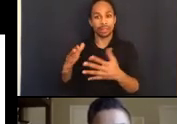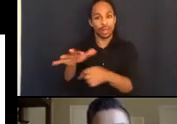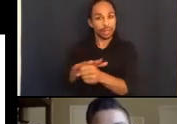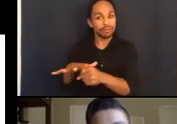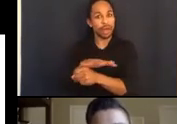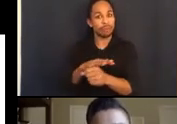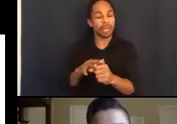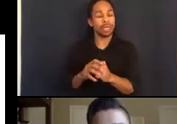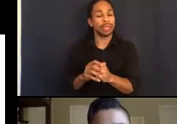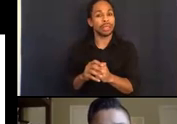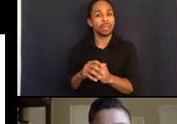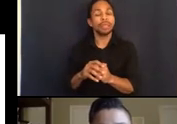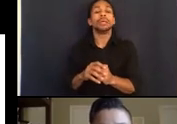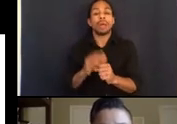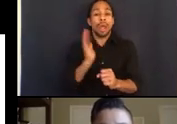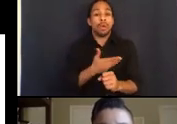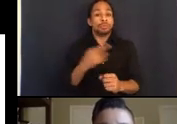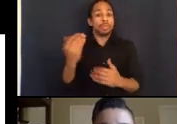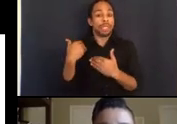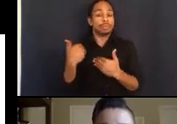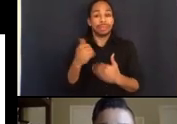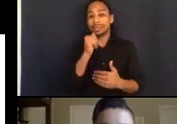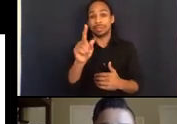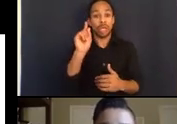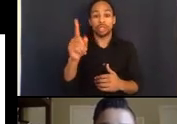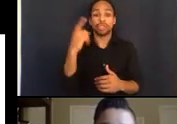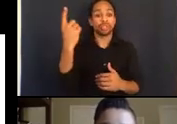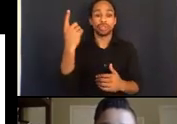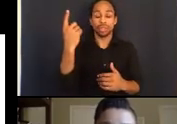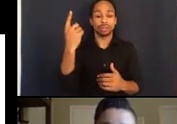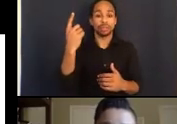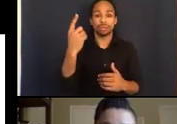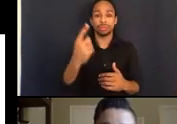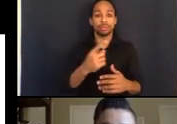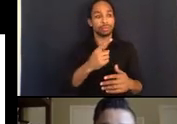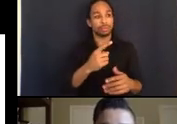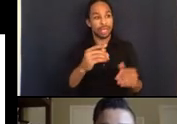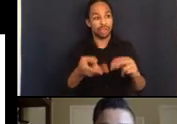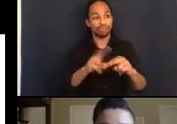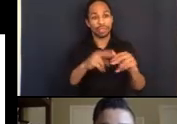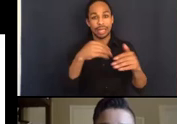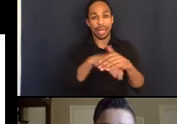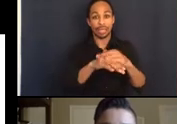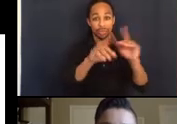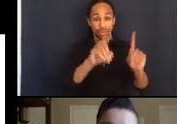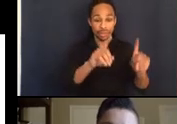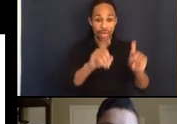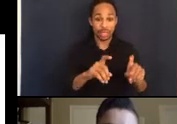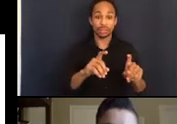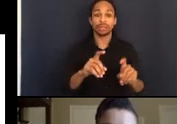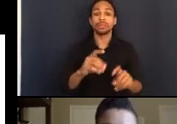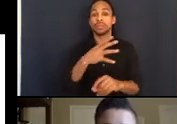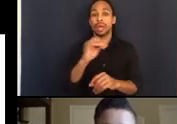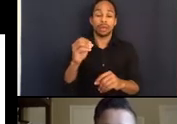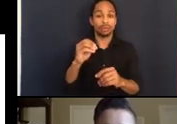responsibility is not only to increase access to testing and care related to COVID, but also to continue providing care to those with non-COVID